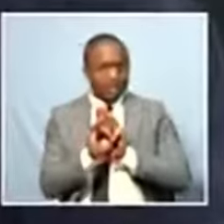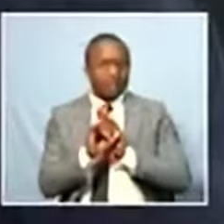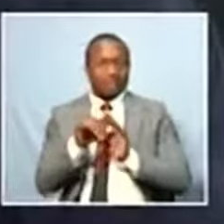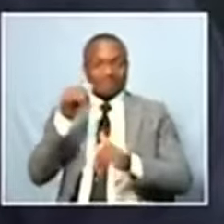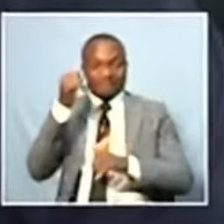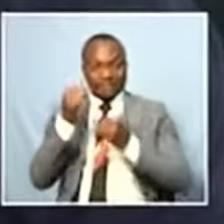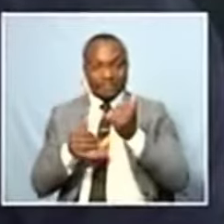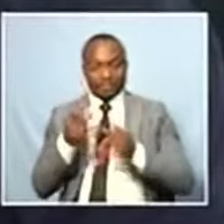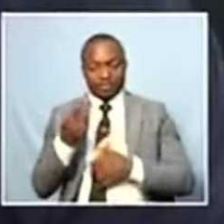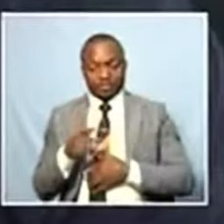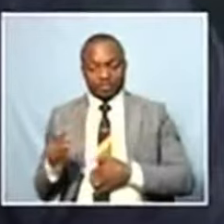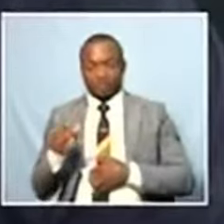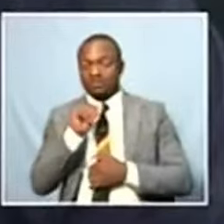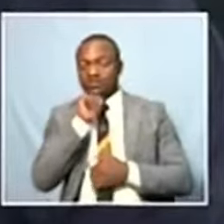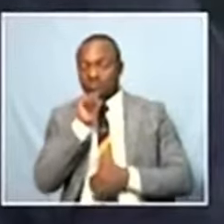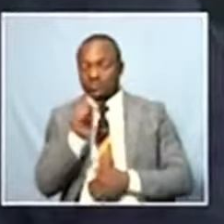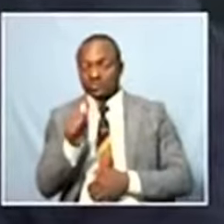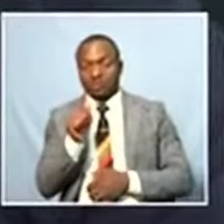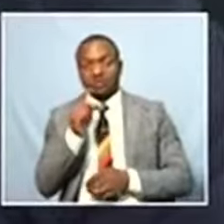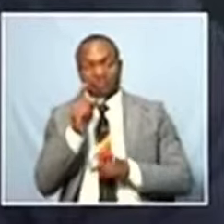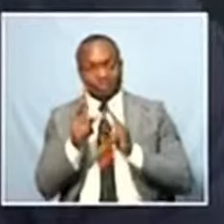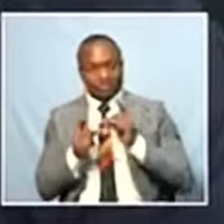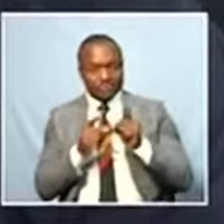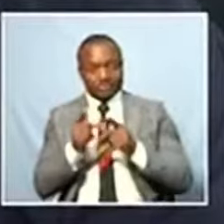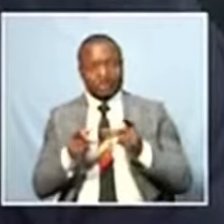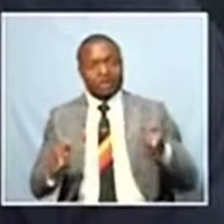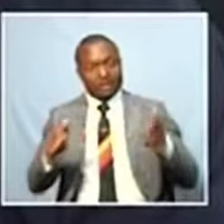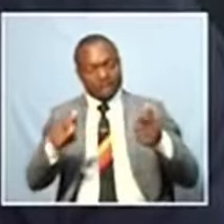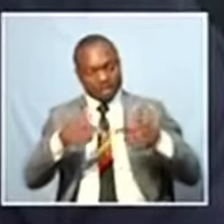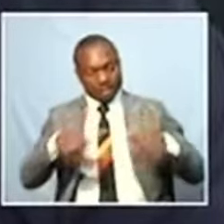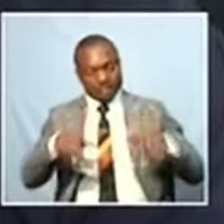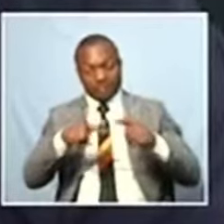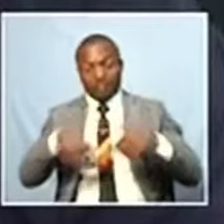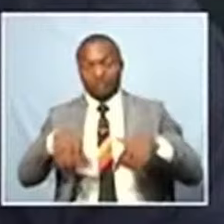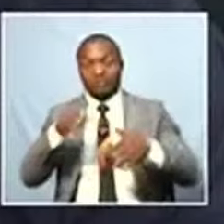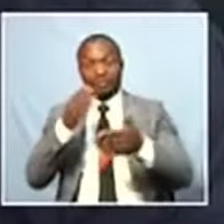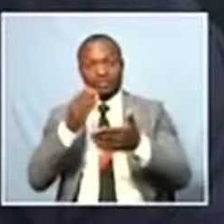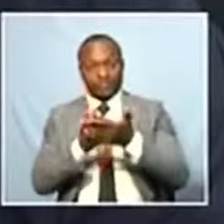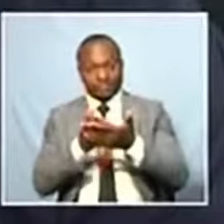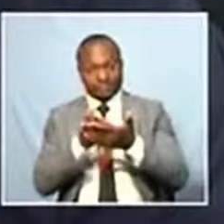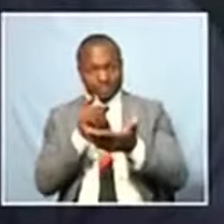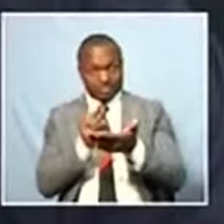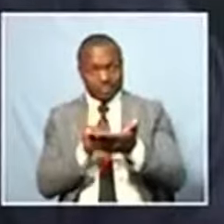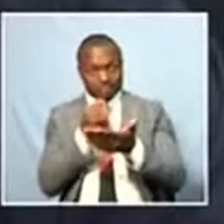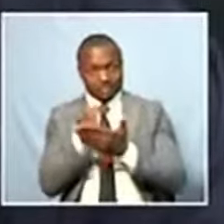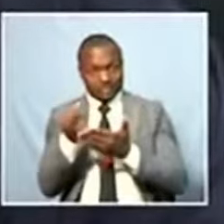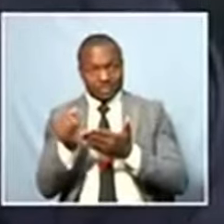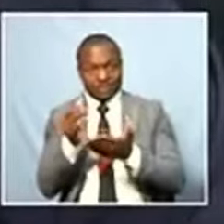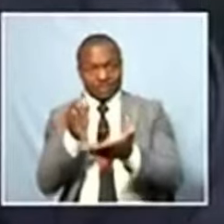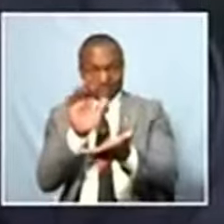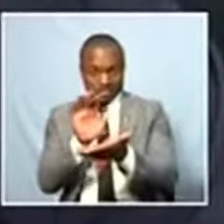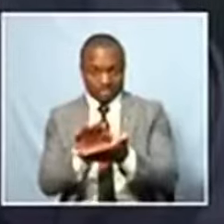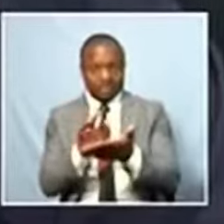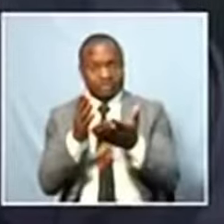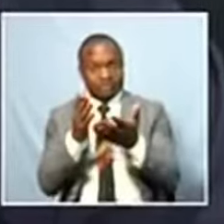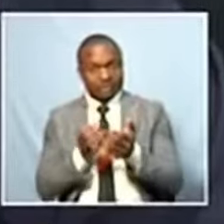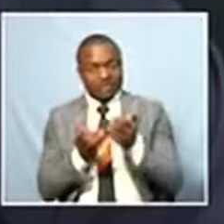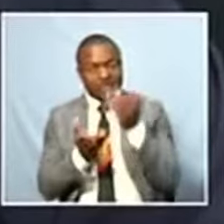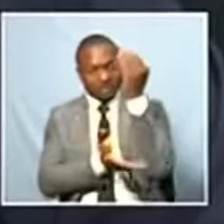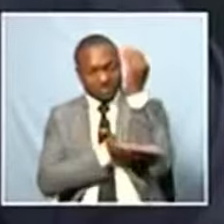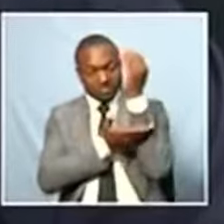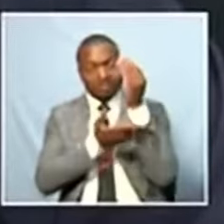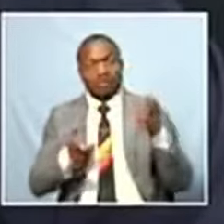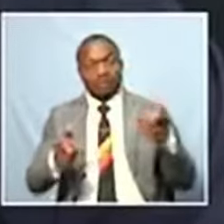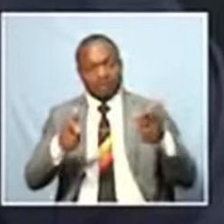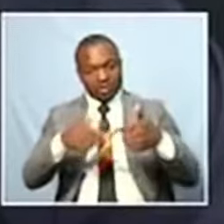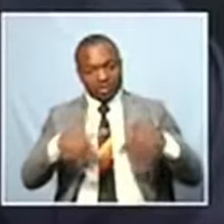that region rather than processing locally. But this is the issue that is at hand, because we want to stimulate local production. But it looks